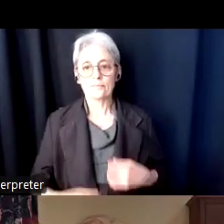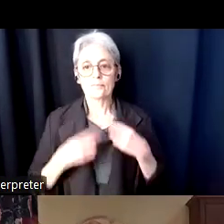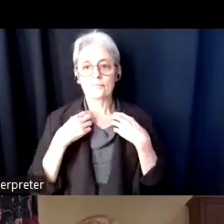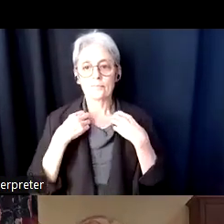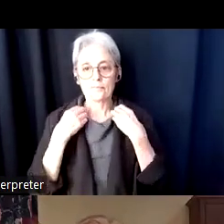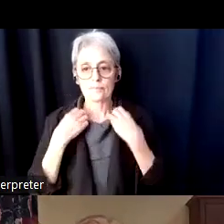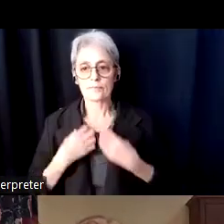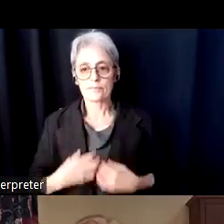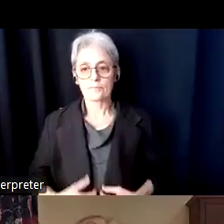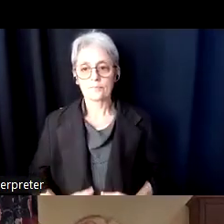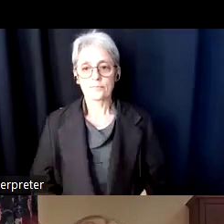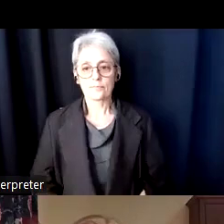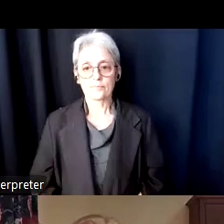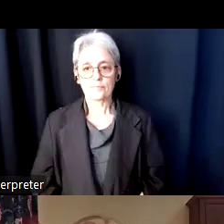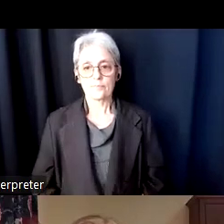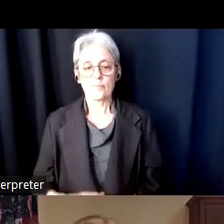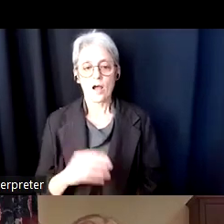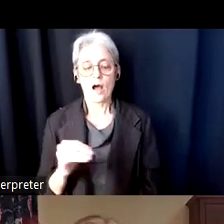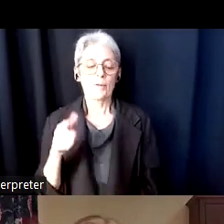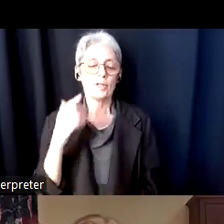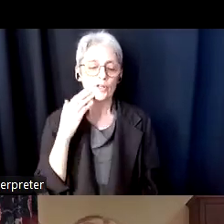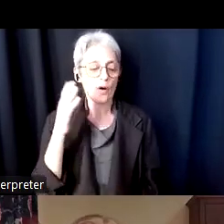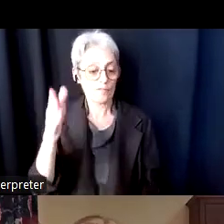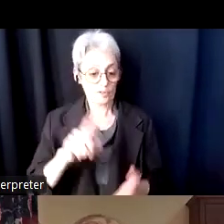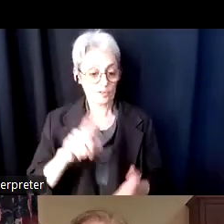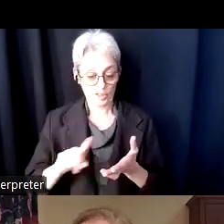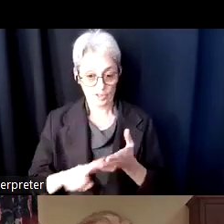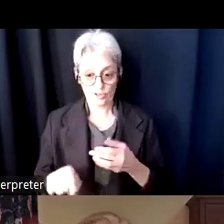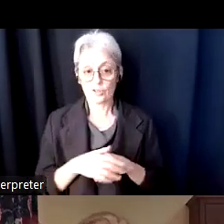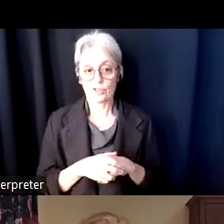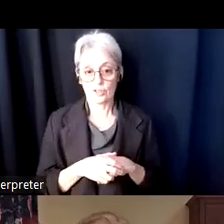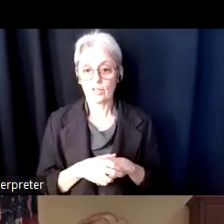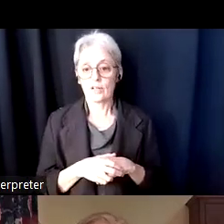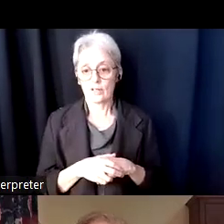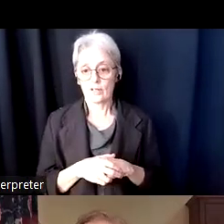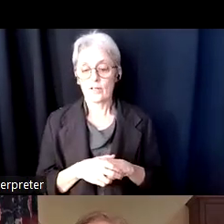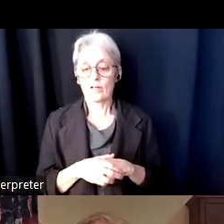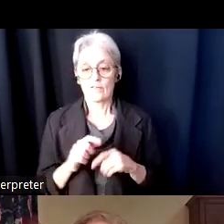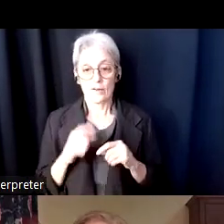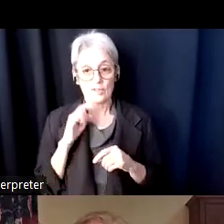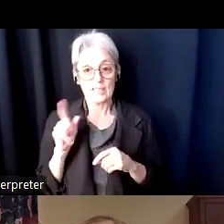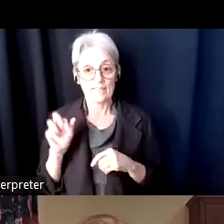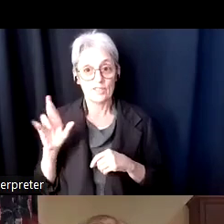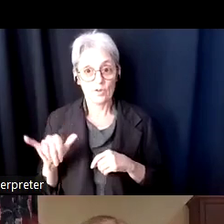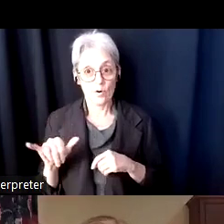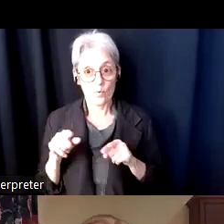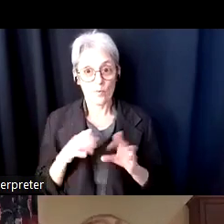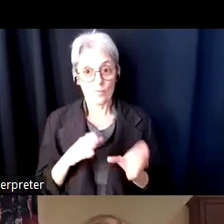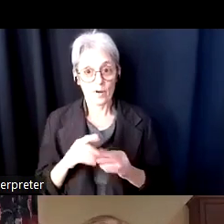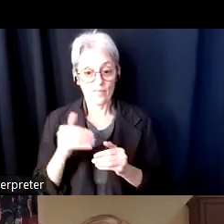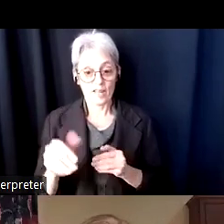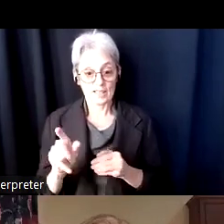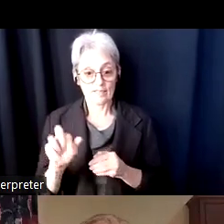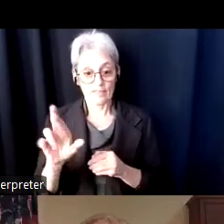Future research that we are looking towards coming out of this most recent inventory as we're preparing for the next one is, again, continuing conversations